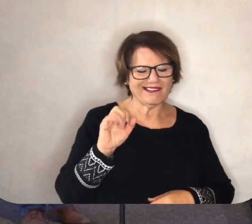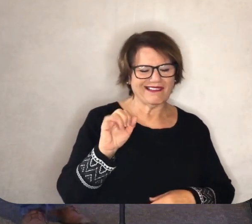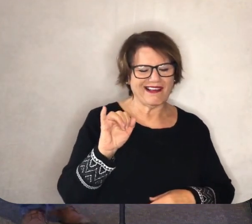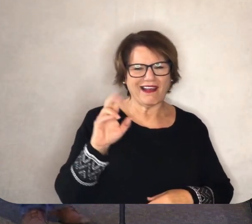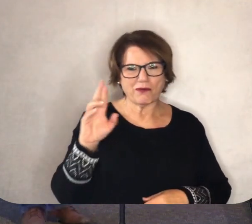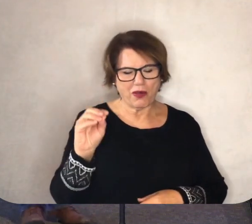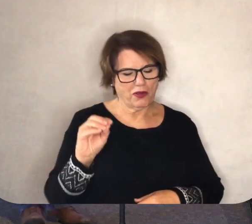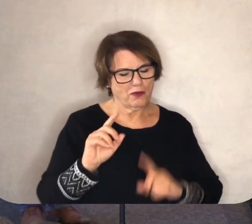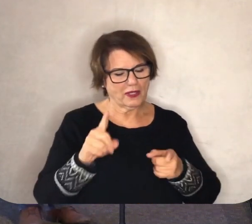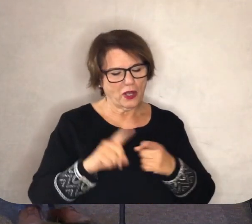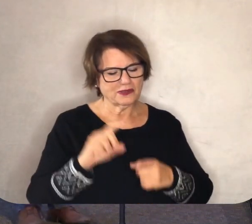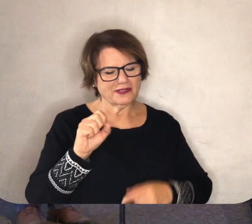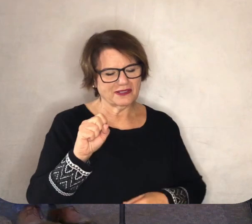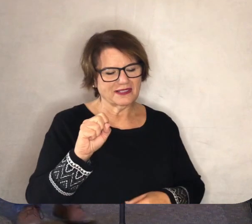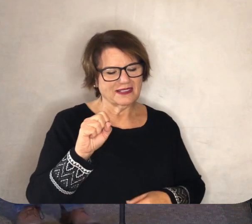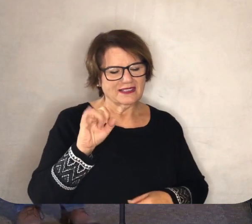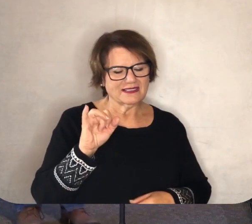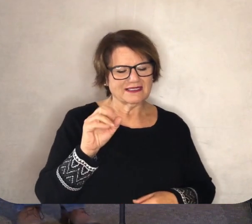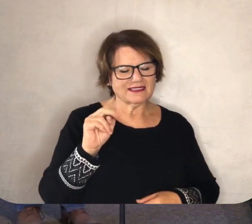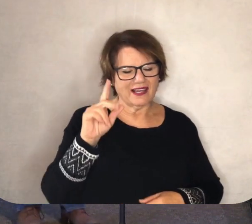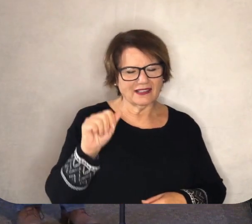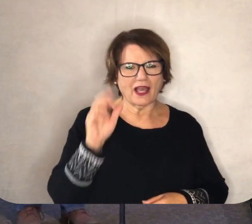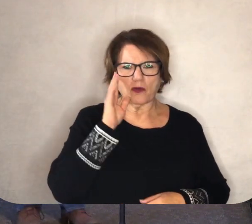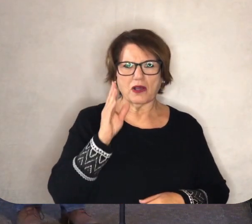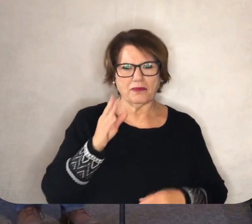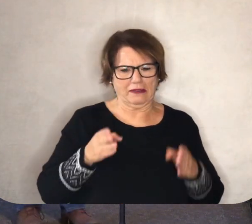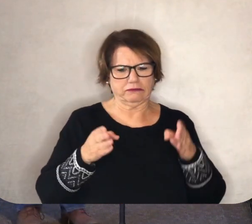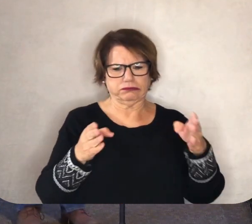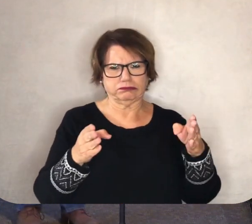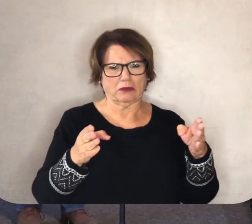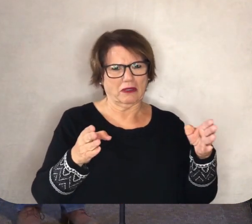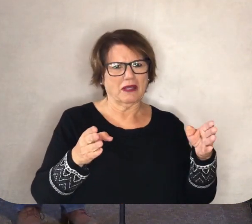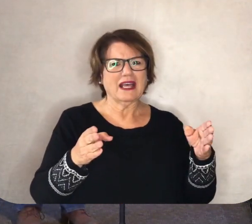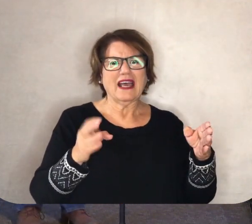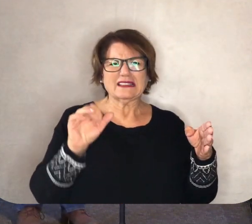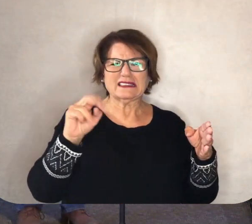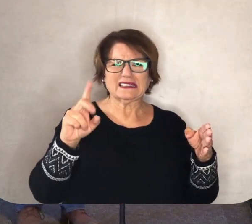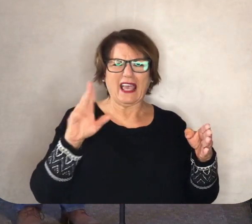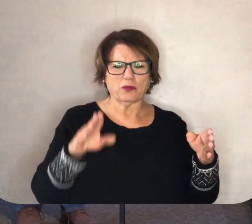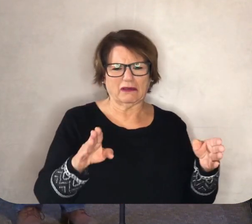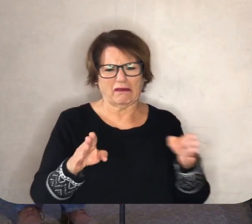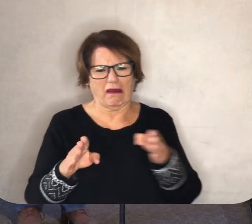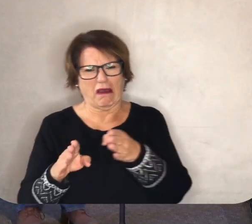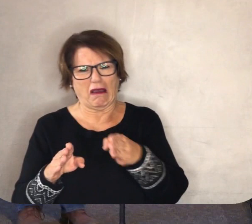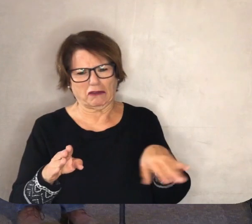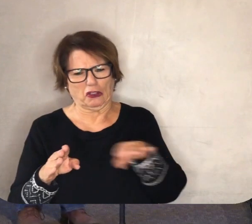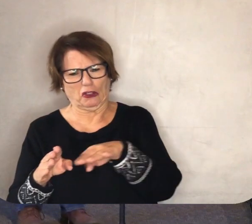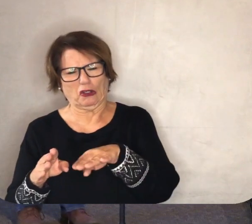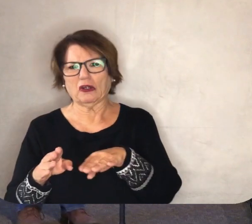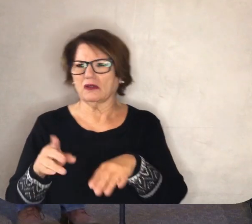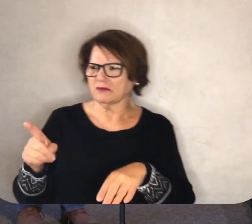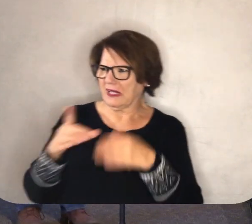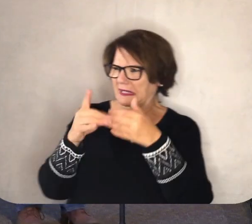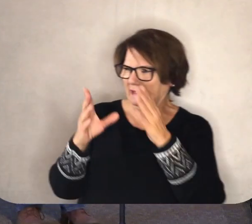to the Sinai, the road had been reduced to a single lane or less by the encroaching sand. Our guide Hassan told us that the